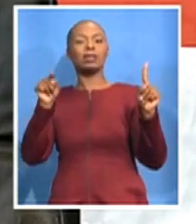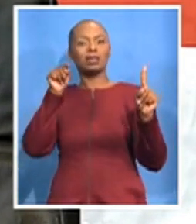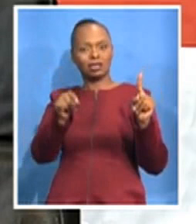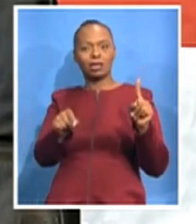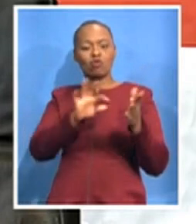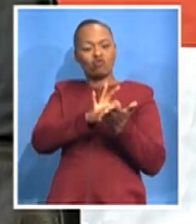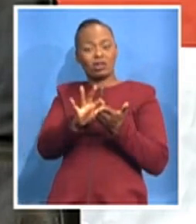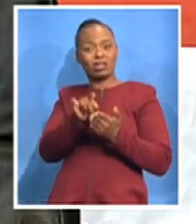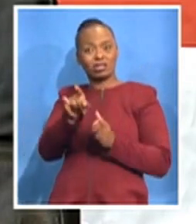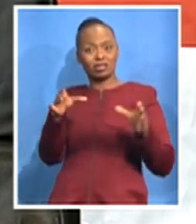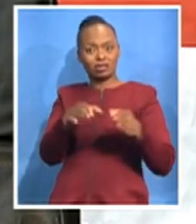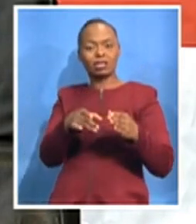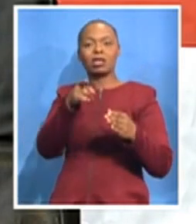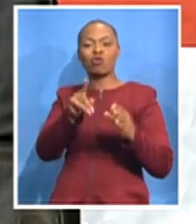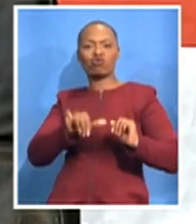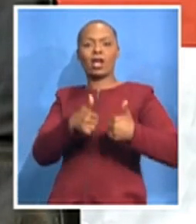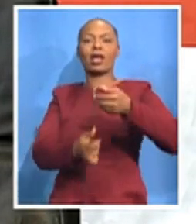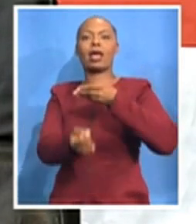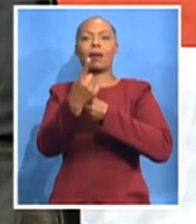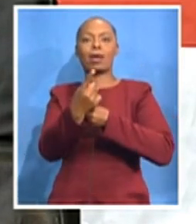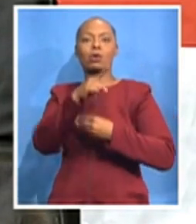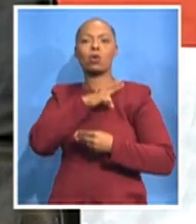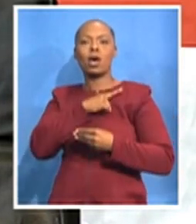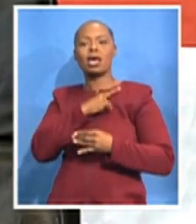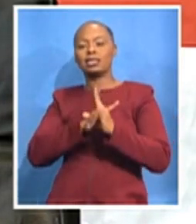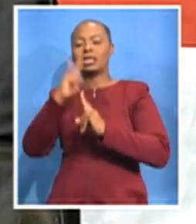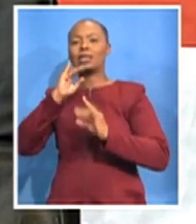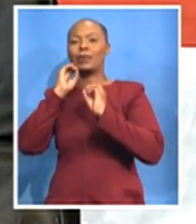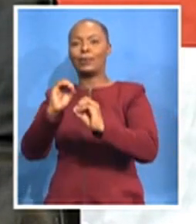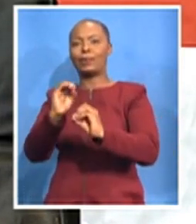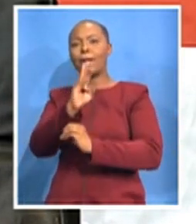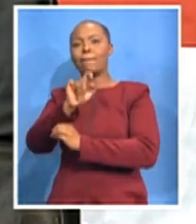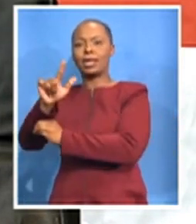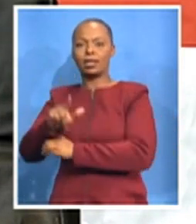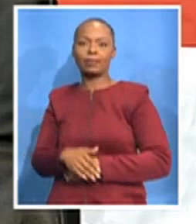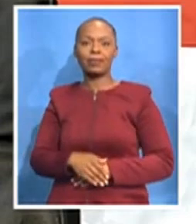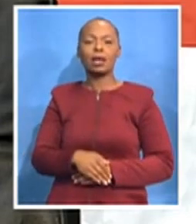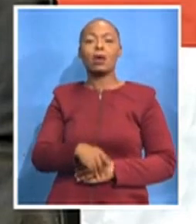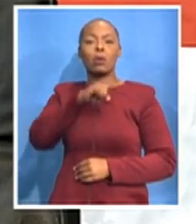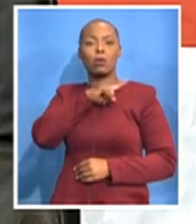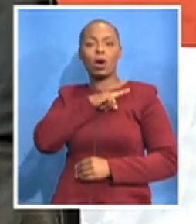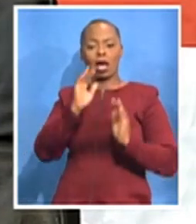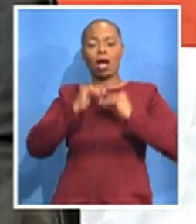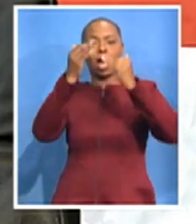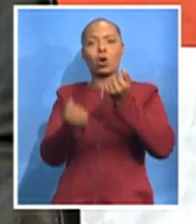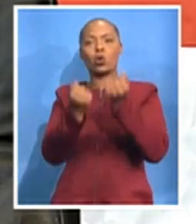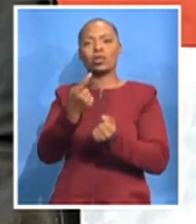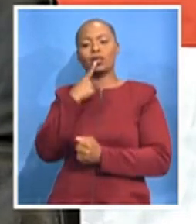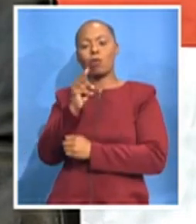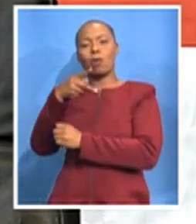by unsuccessful bidders, the High Court alleging that Mopani District appointed these contractors